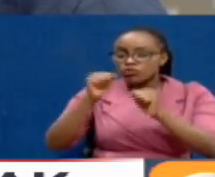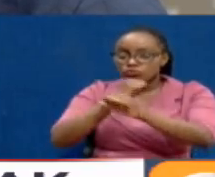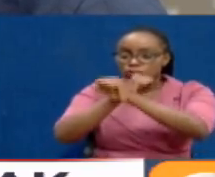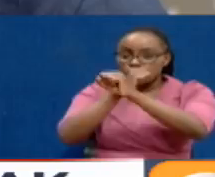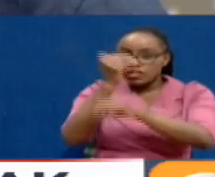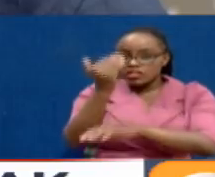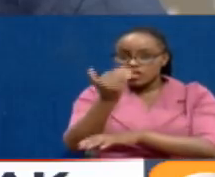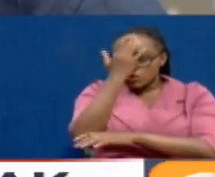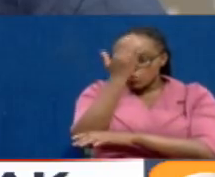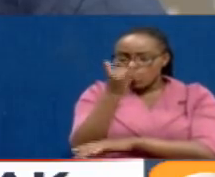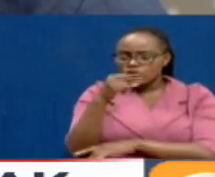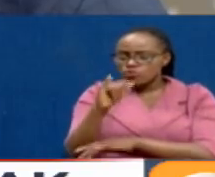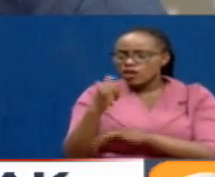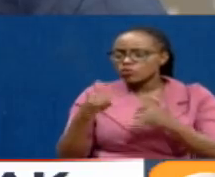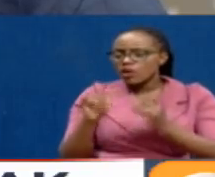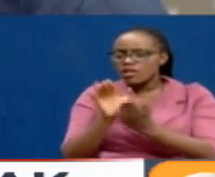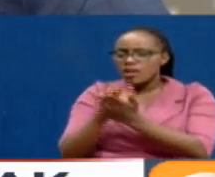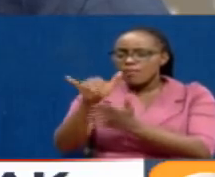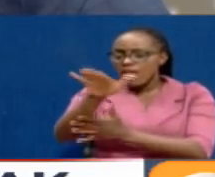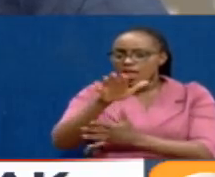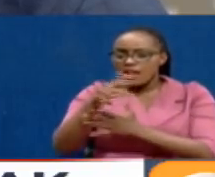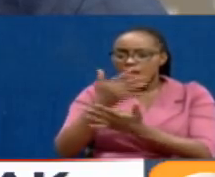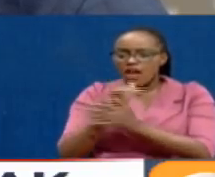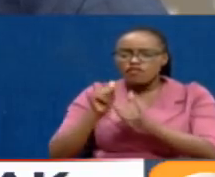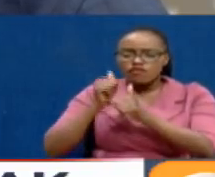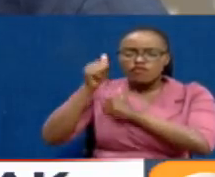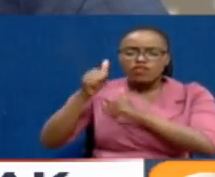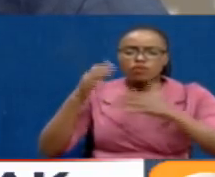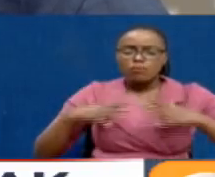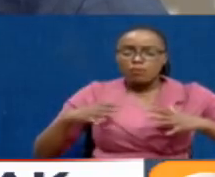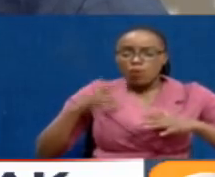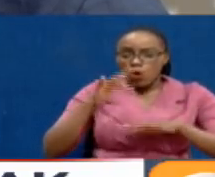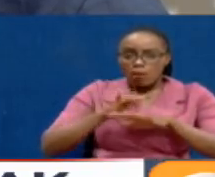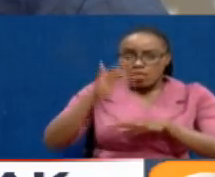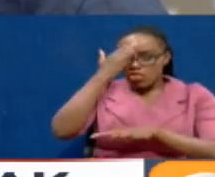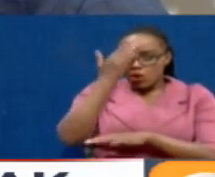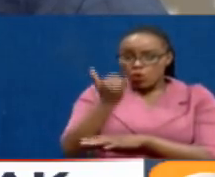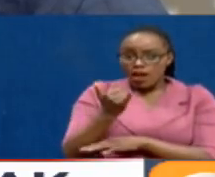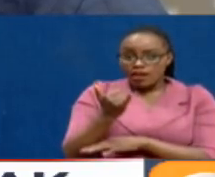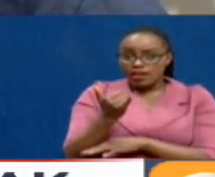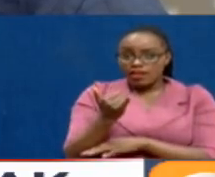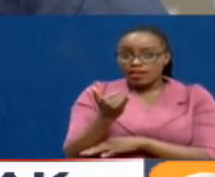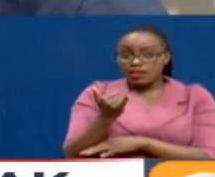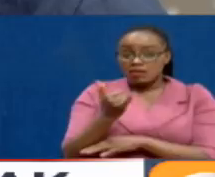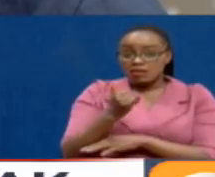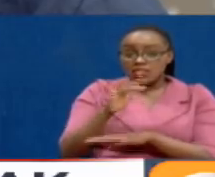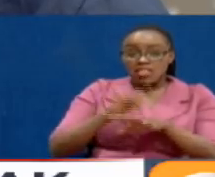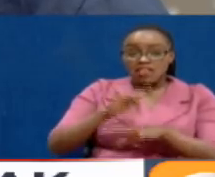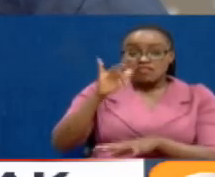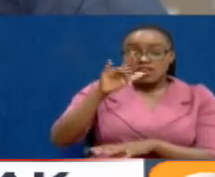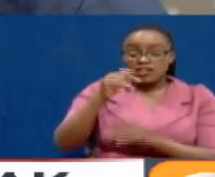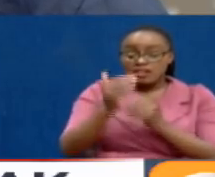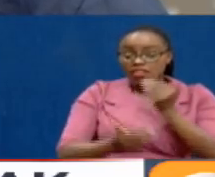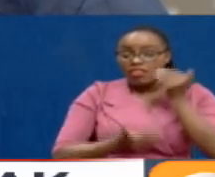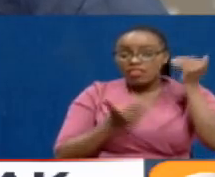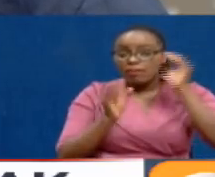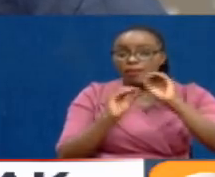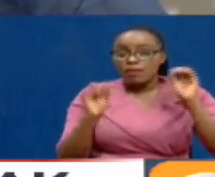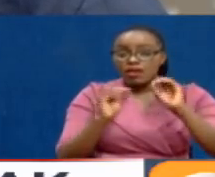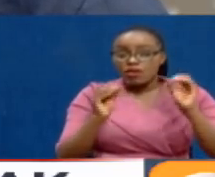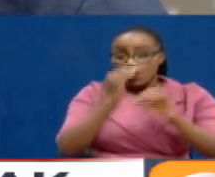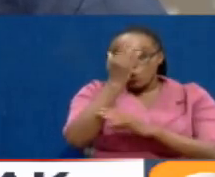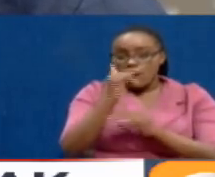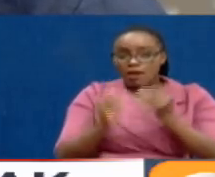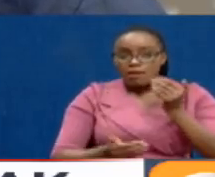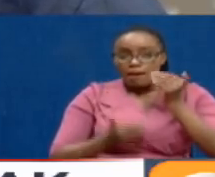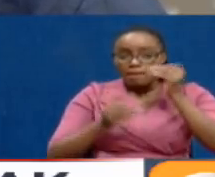child, so that you keep them in a place away from anyone who may have been exposed, so that they do not infect the baby. Because the baby can't